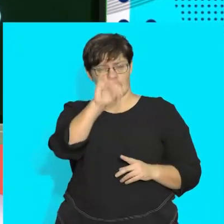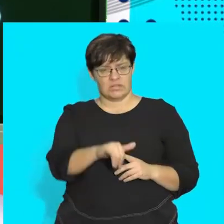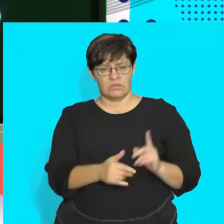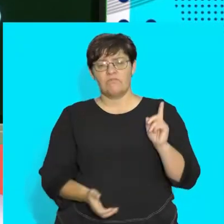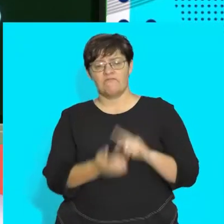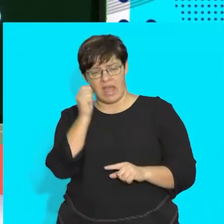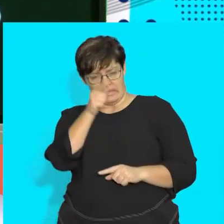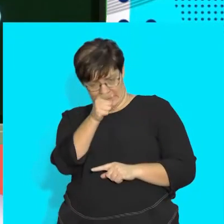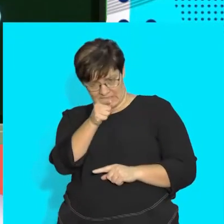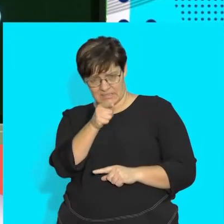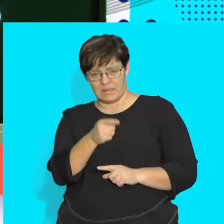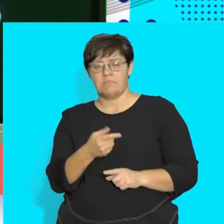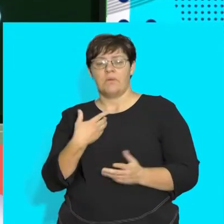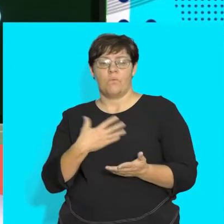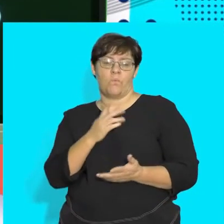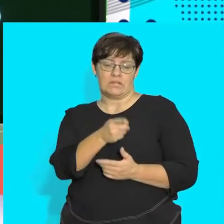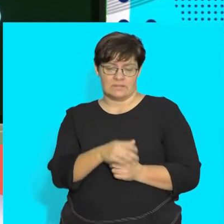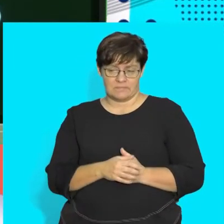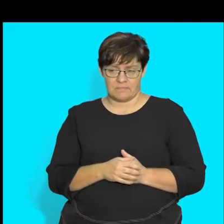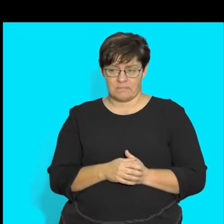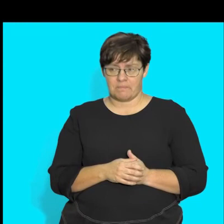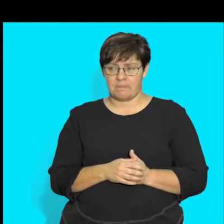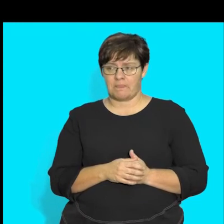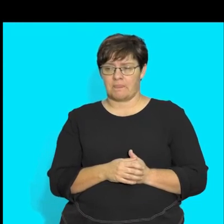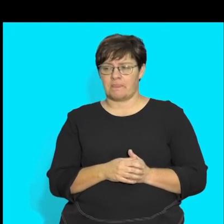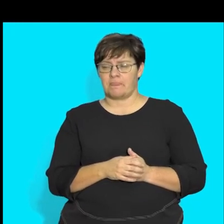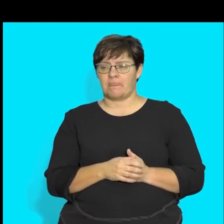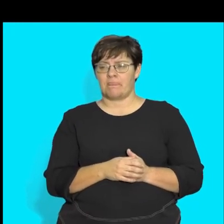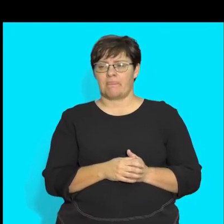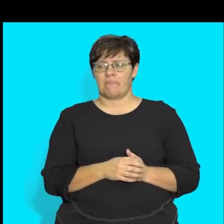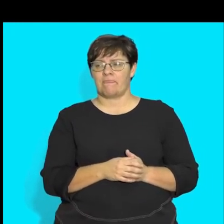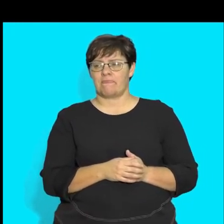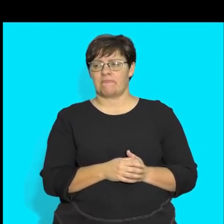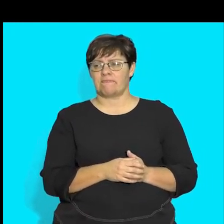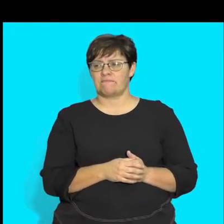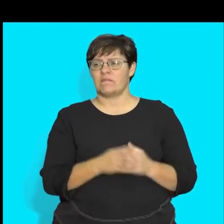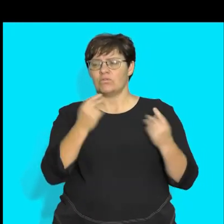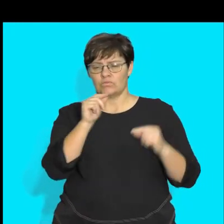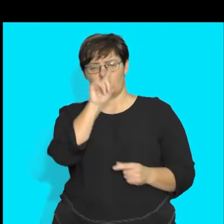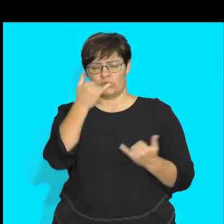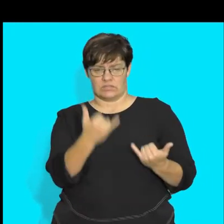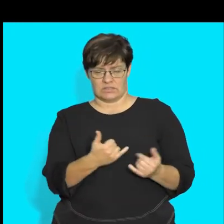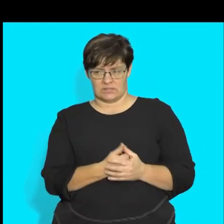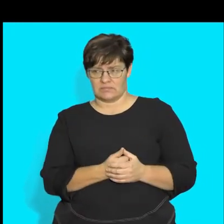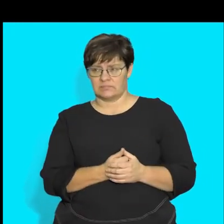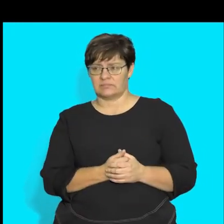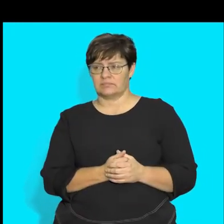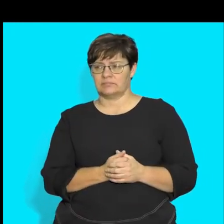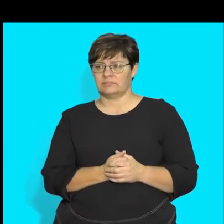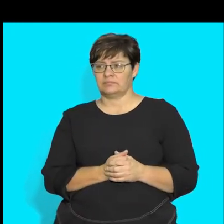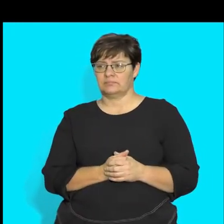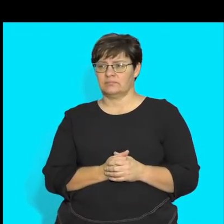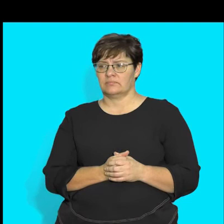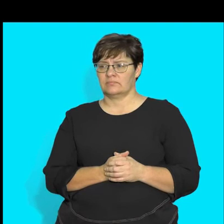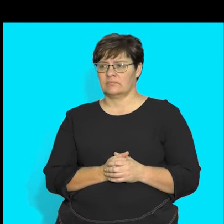go find the angle that they want me to find. All right, so let's actually do this question now. All